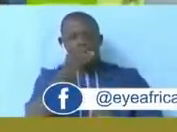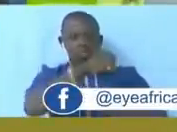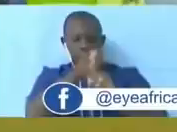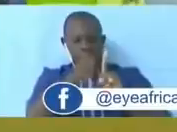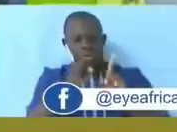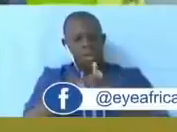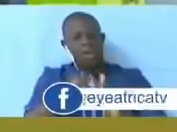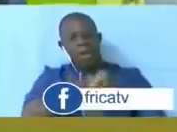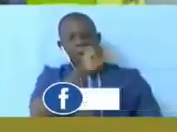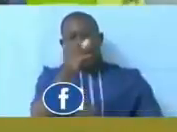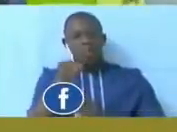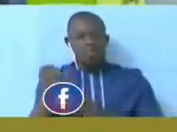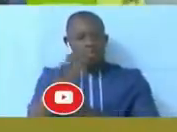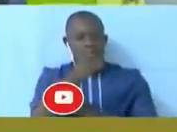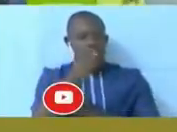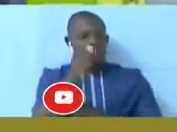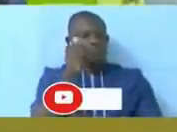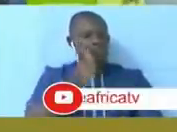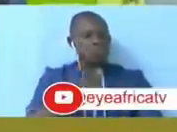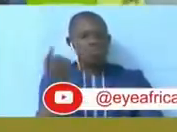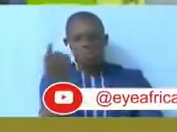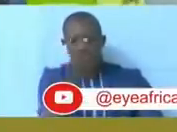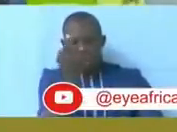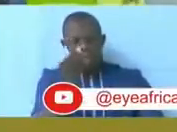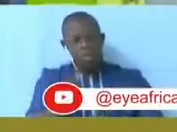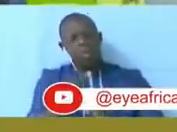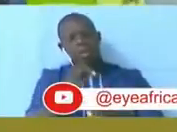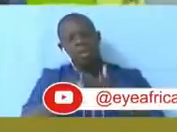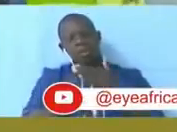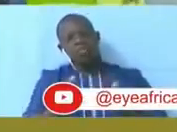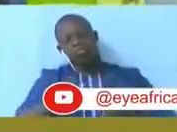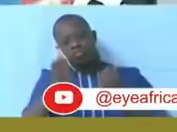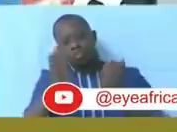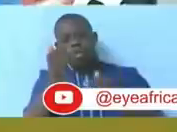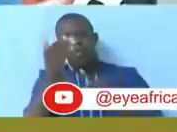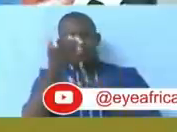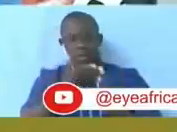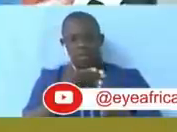was to be exercised only in good faith, not in bad faith.